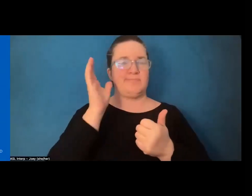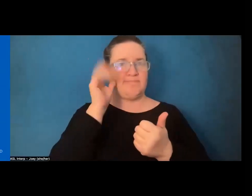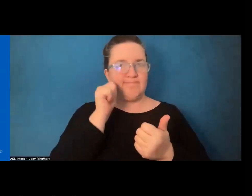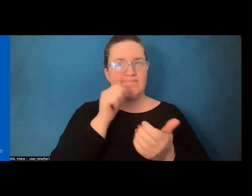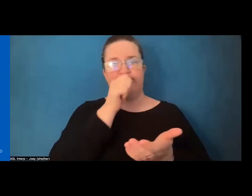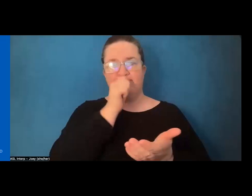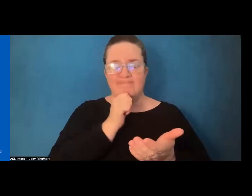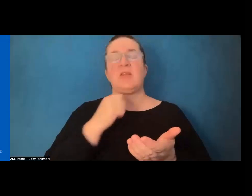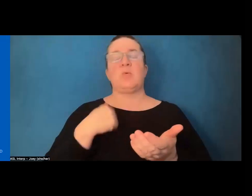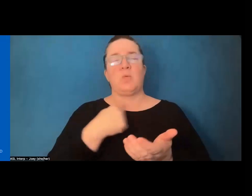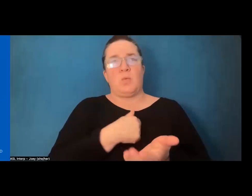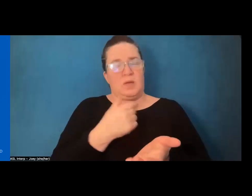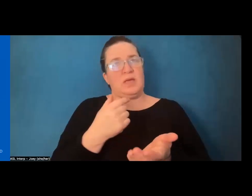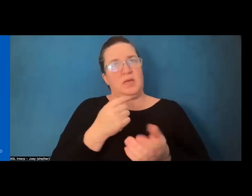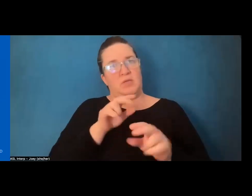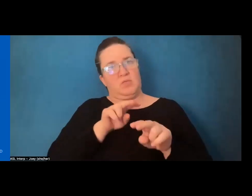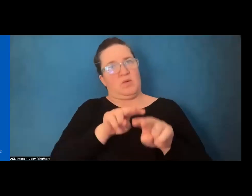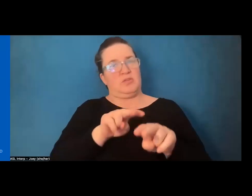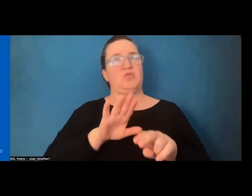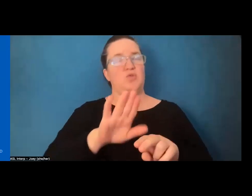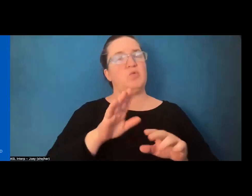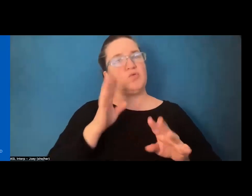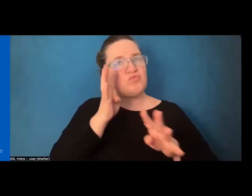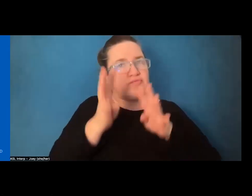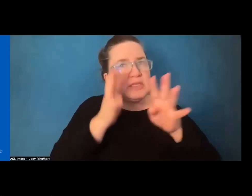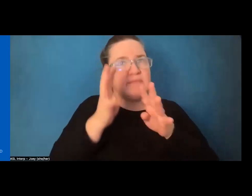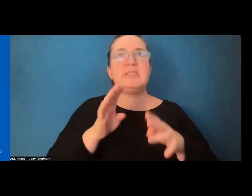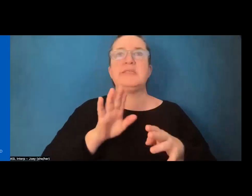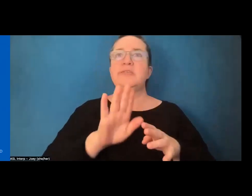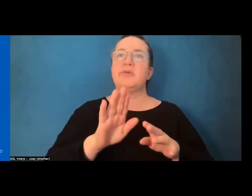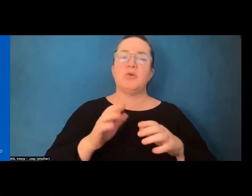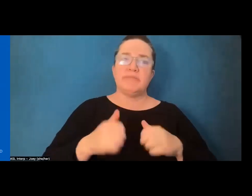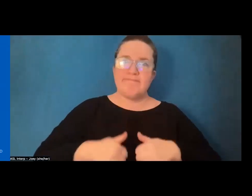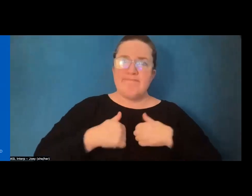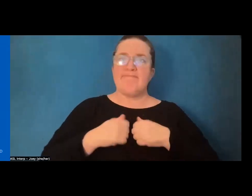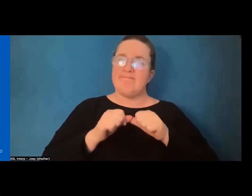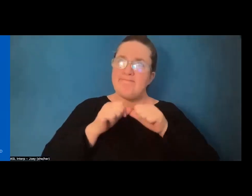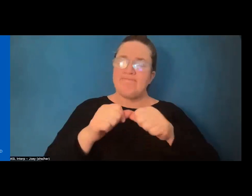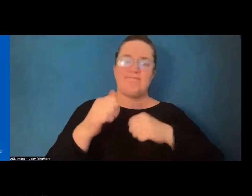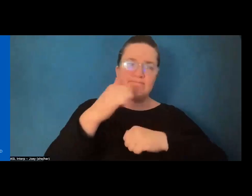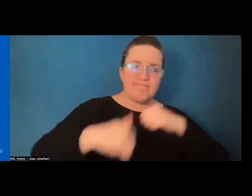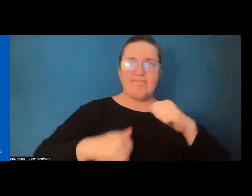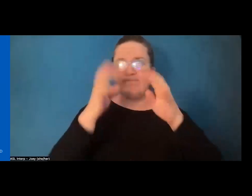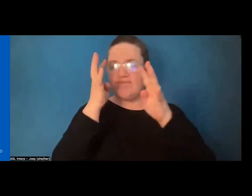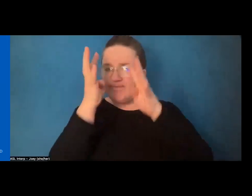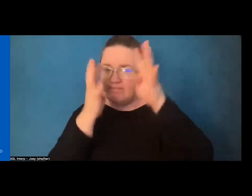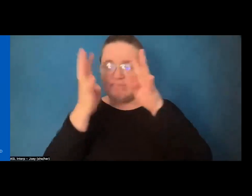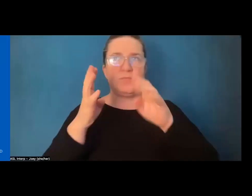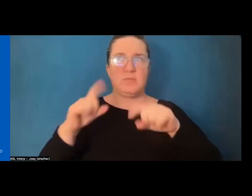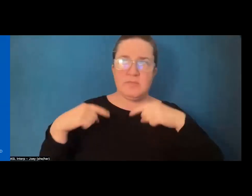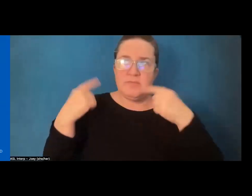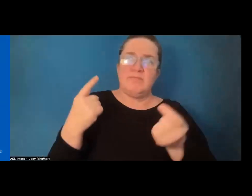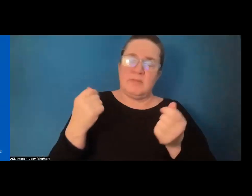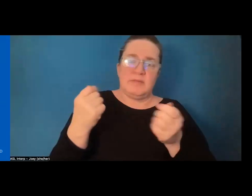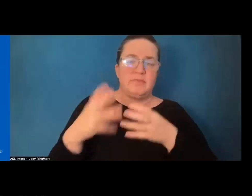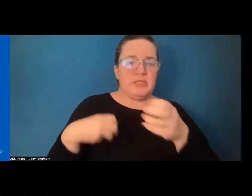watching your creativity, your resilience, your innovation, we are thrilled to have the opportunity to meaningfully invest